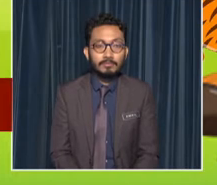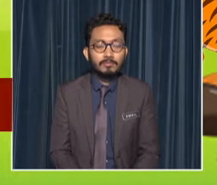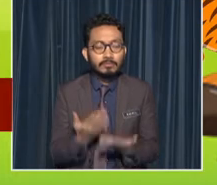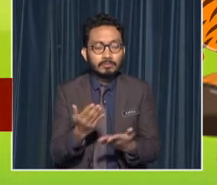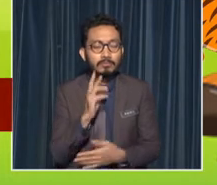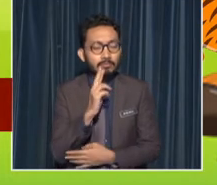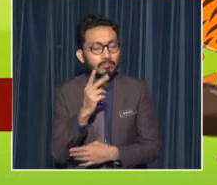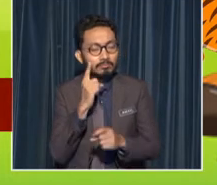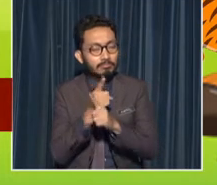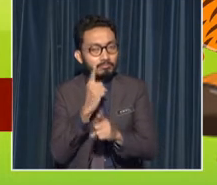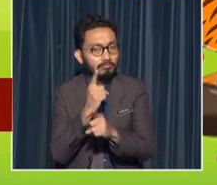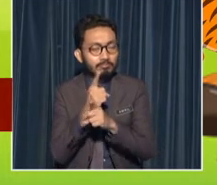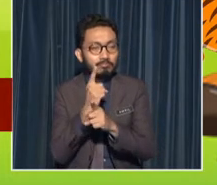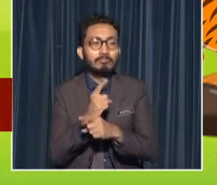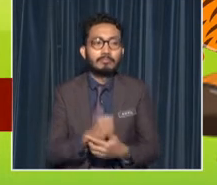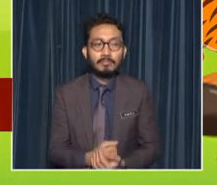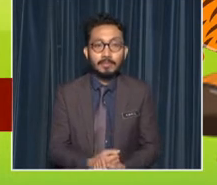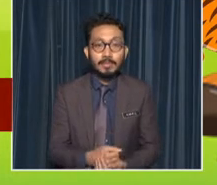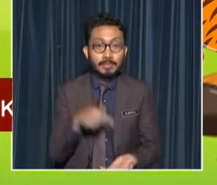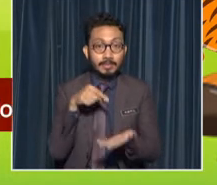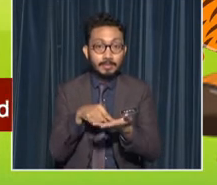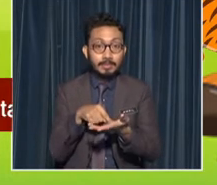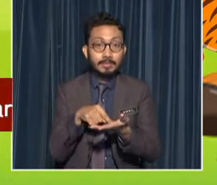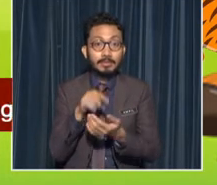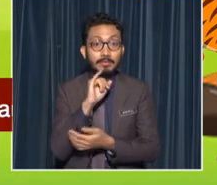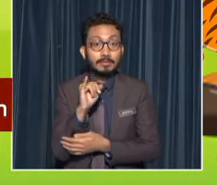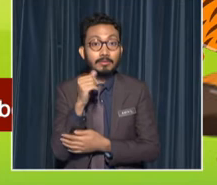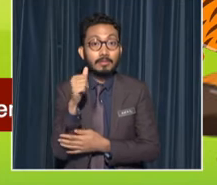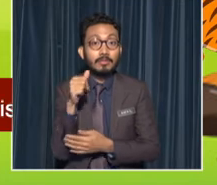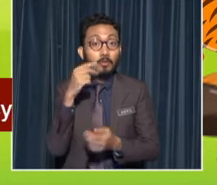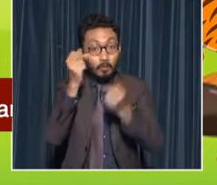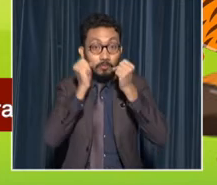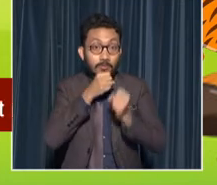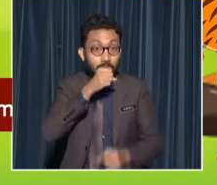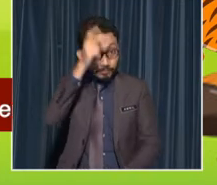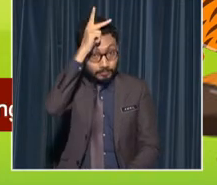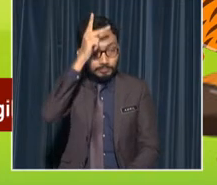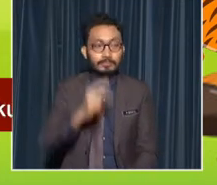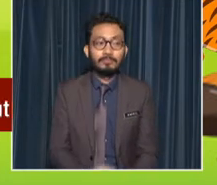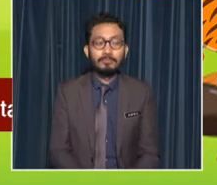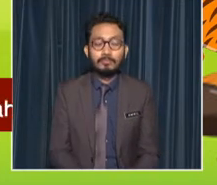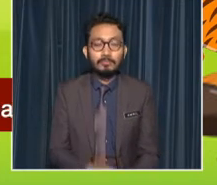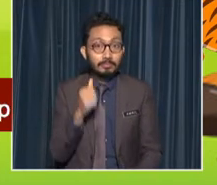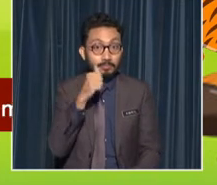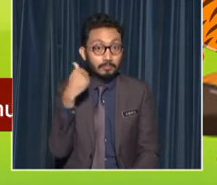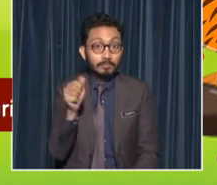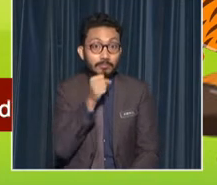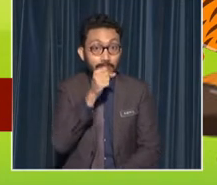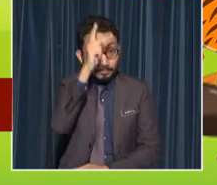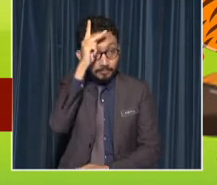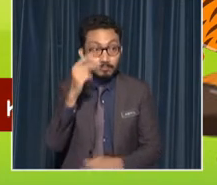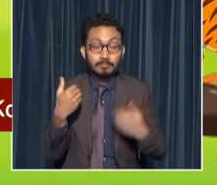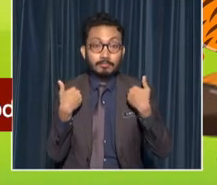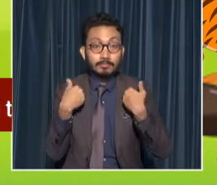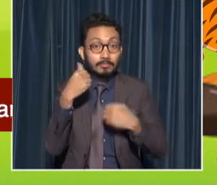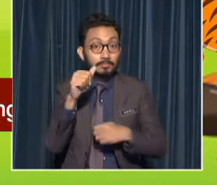You are right. This is a goat. A goat